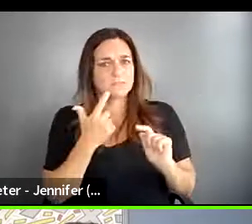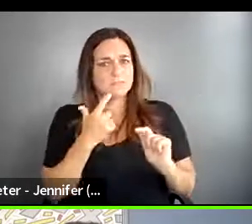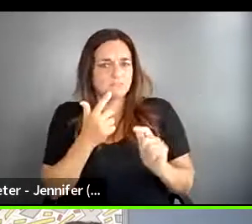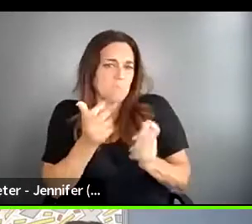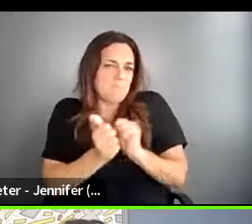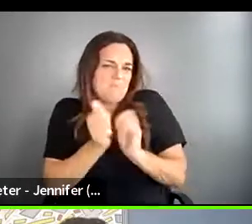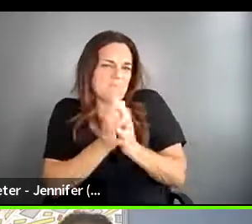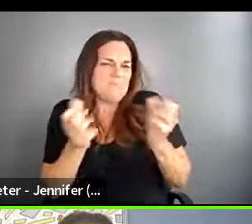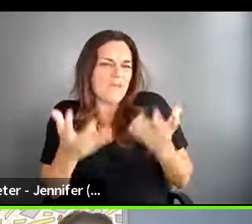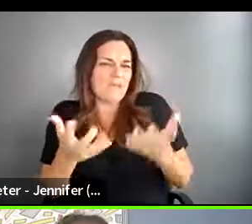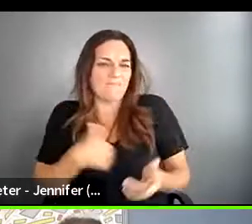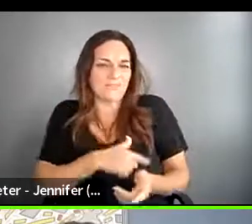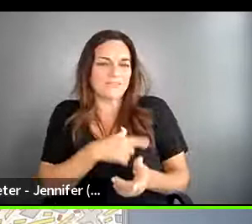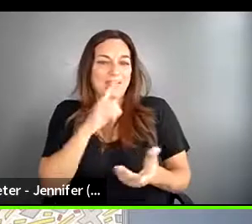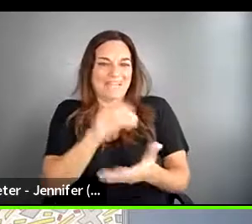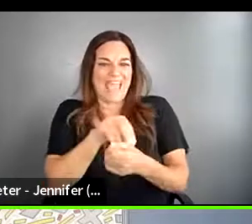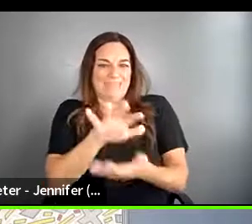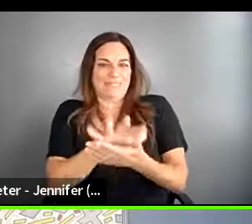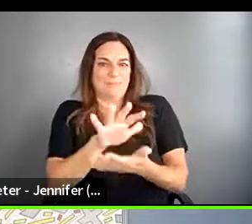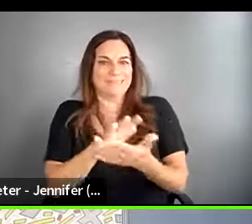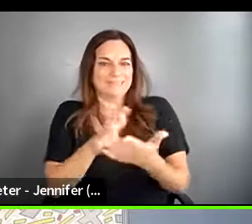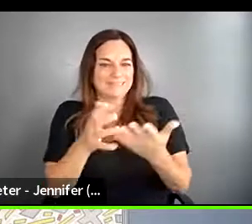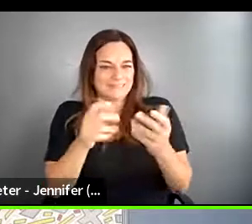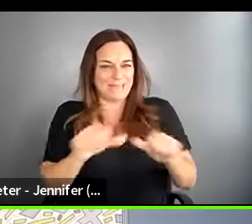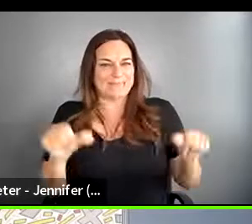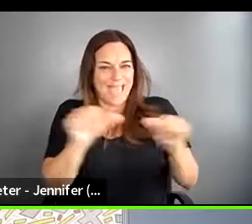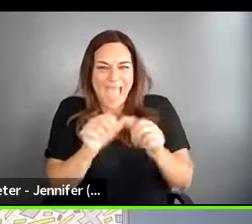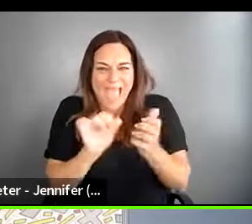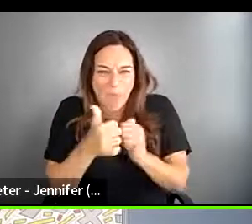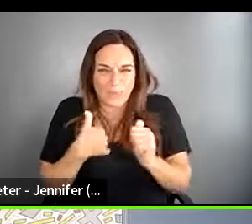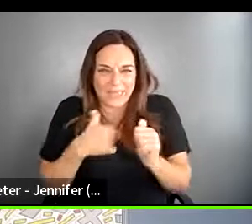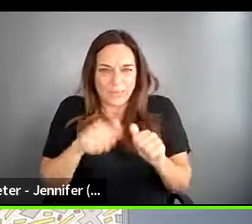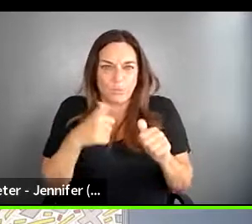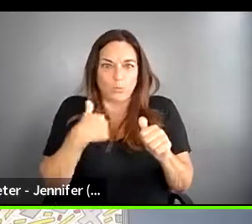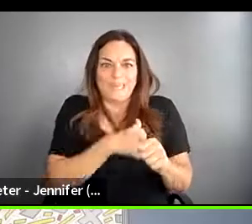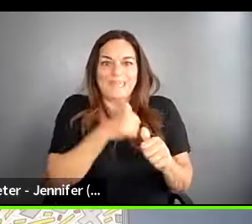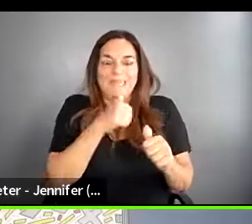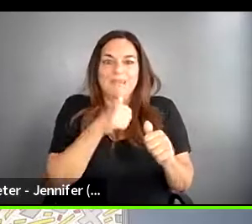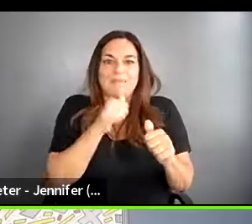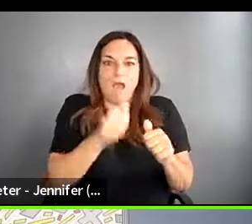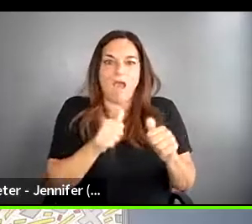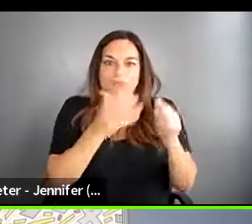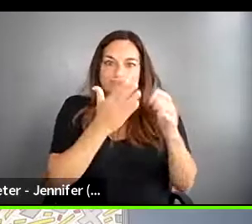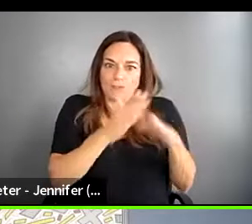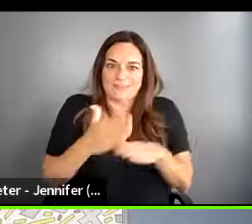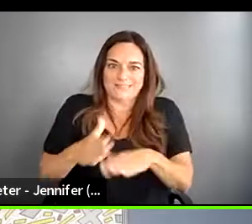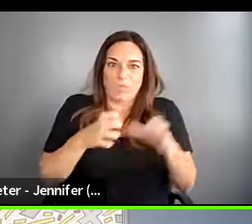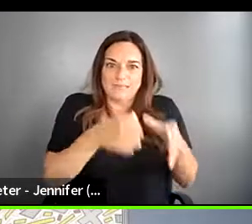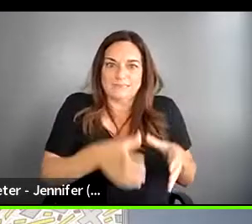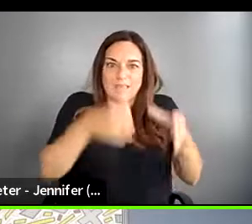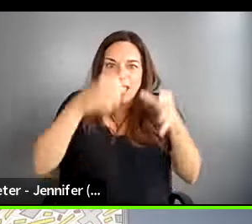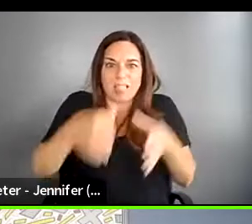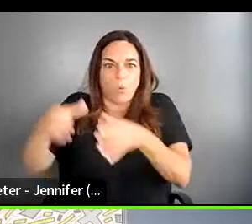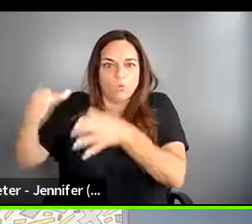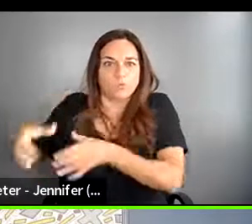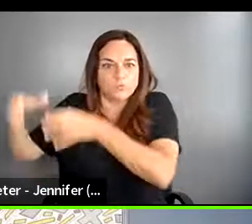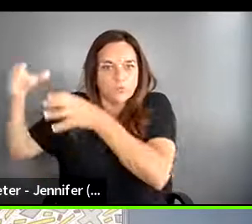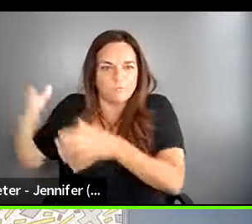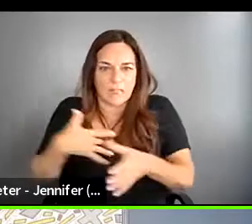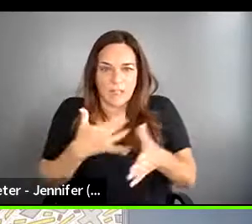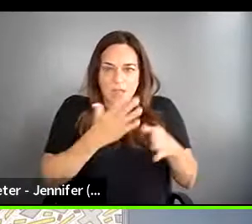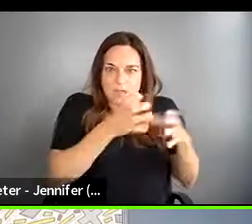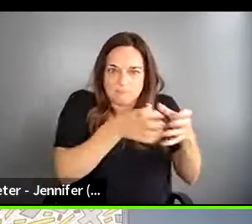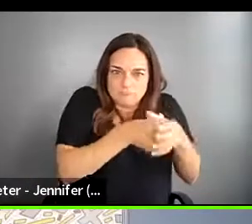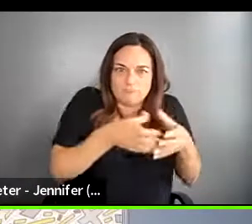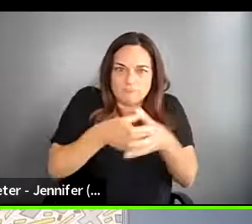it doesn't mean anything. So how can we now break down the silos where people and communities that we're actually interfacing with actually